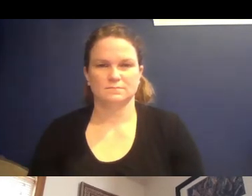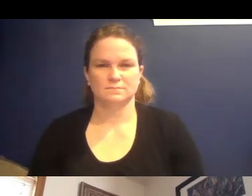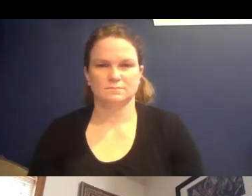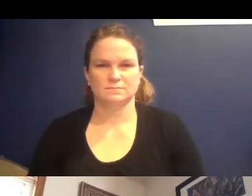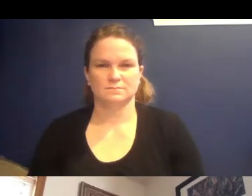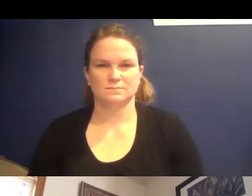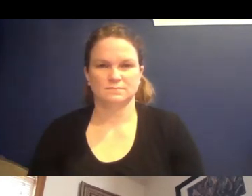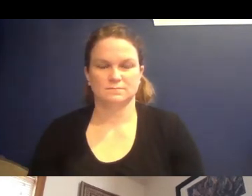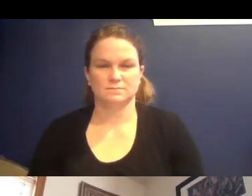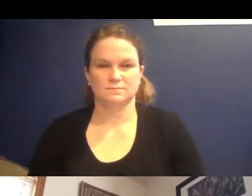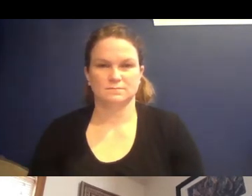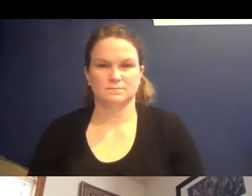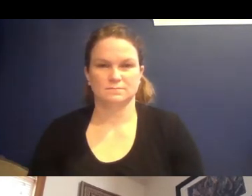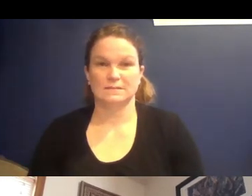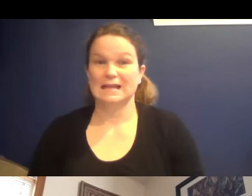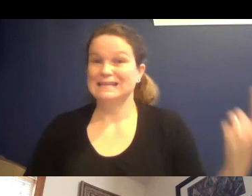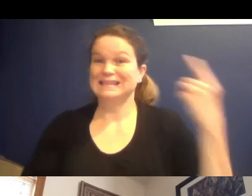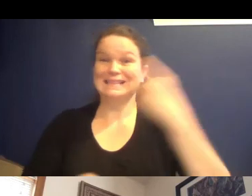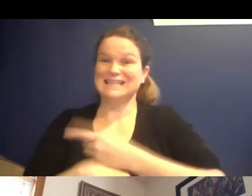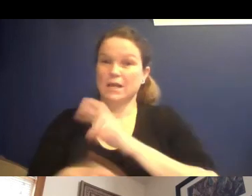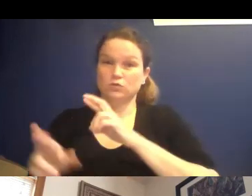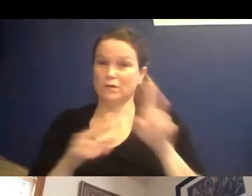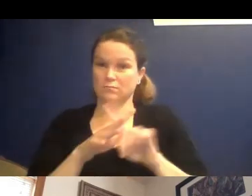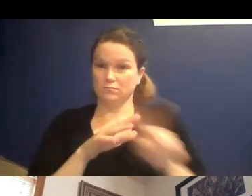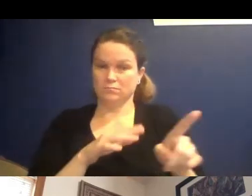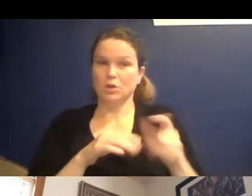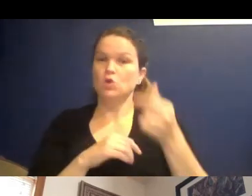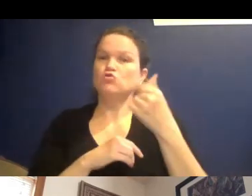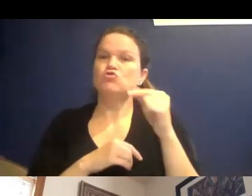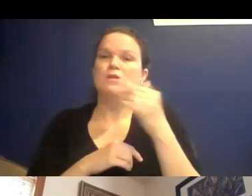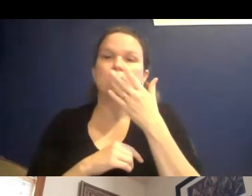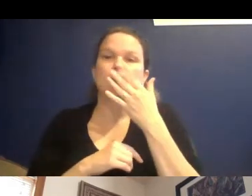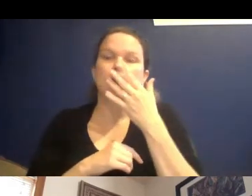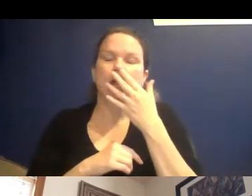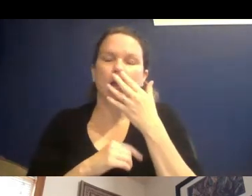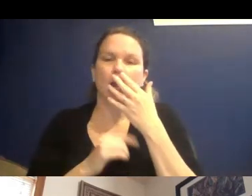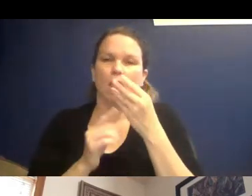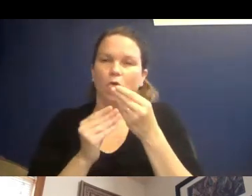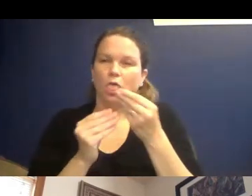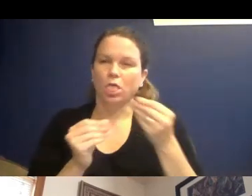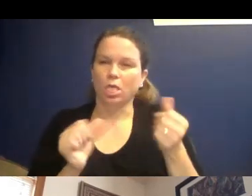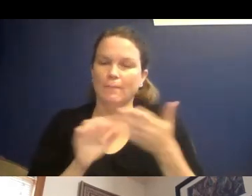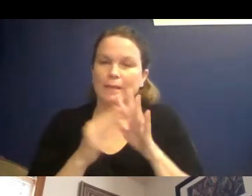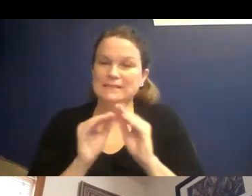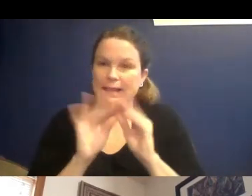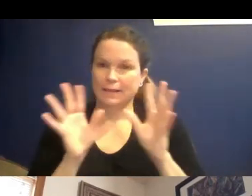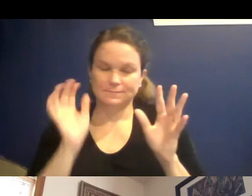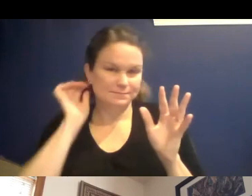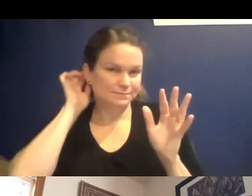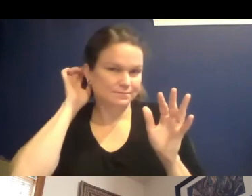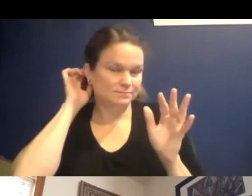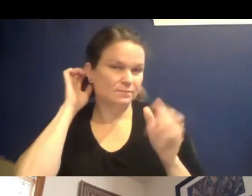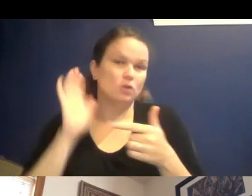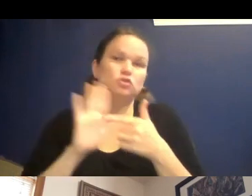So the day the butterfly emerges from the chrysalis, it loses its green color and becomes transparent, showing